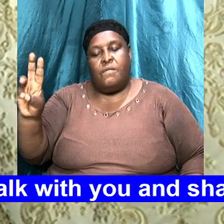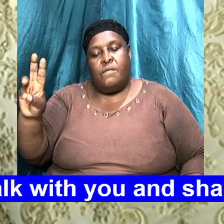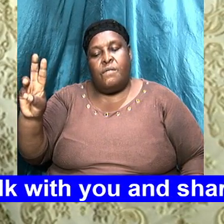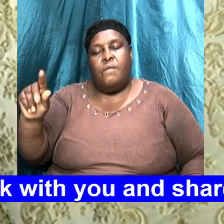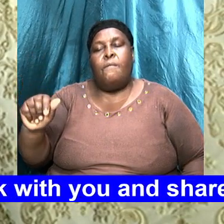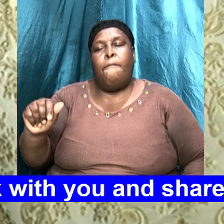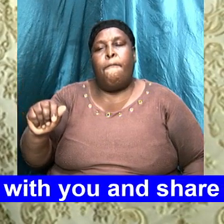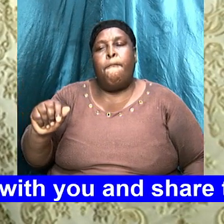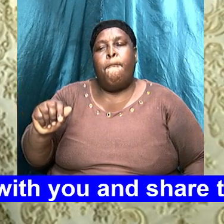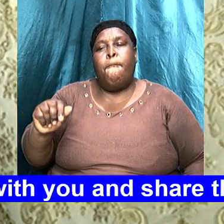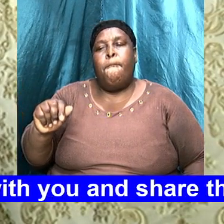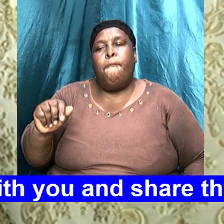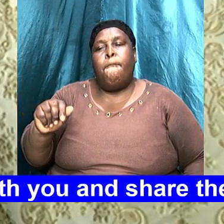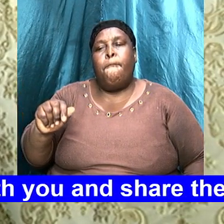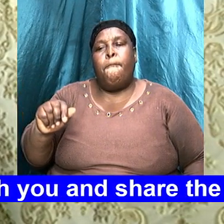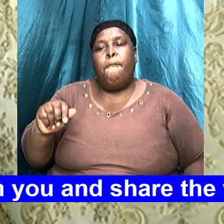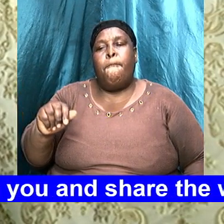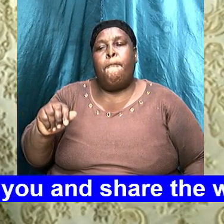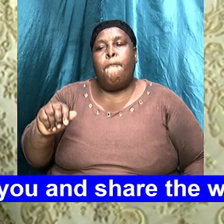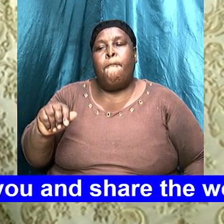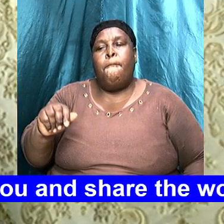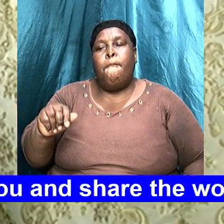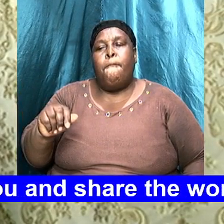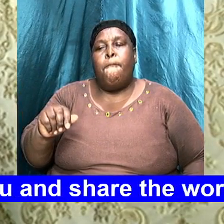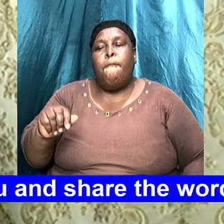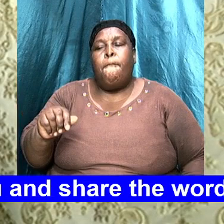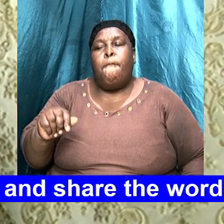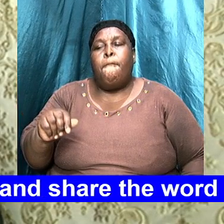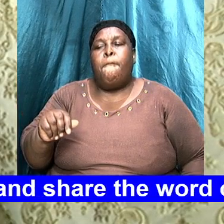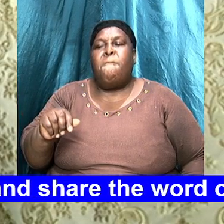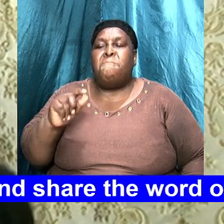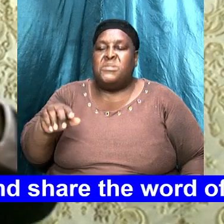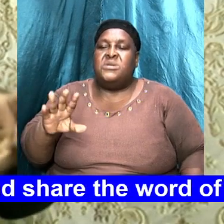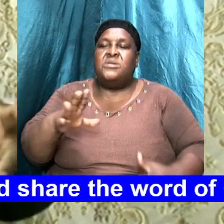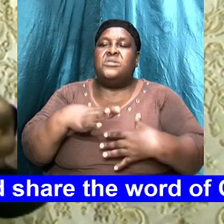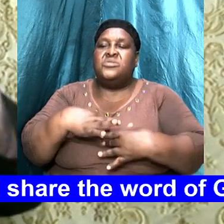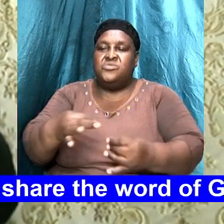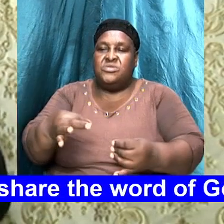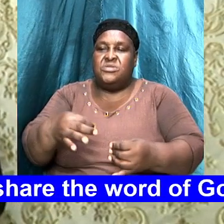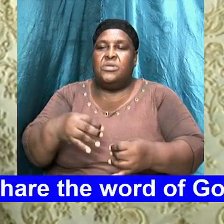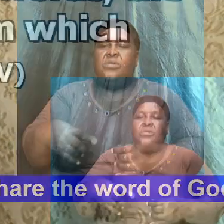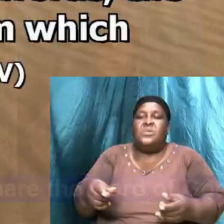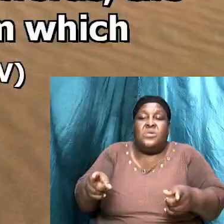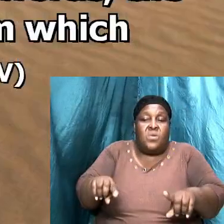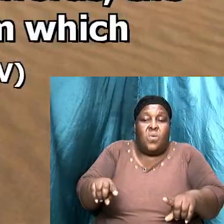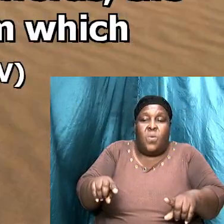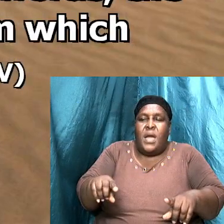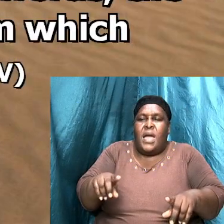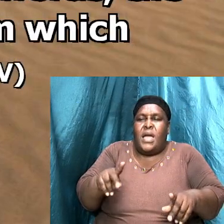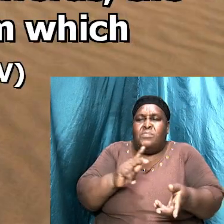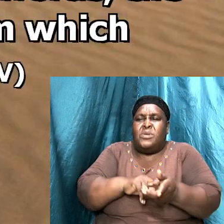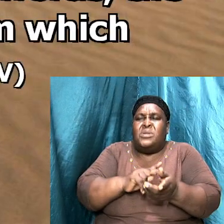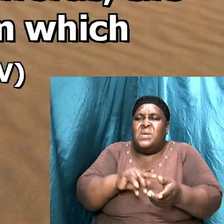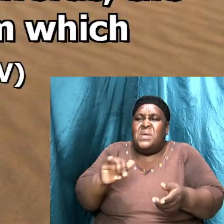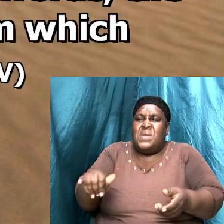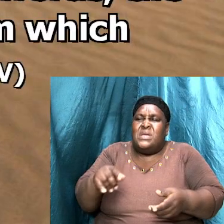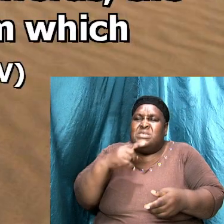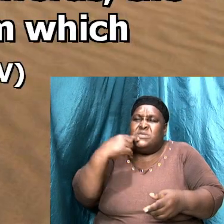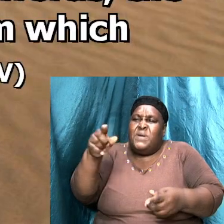now this is an interesting one while Peter yet spoke the words